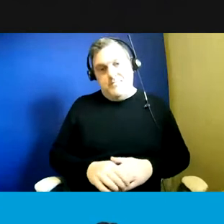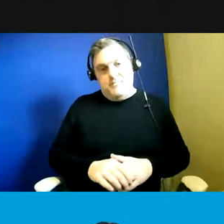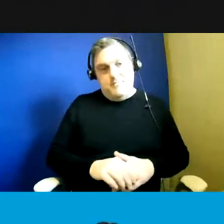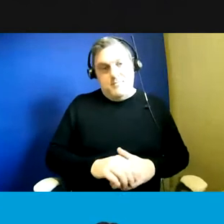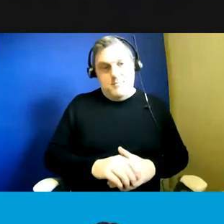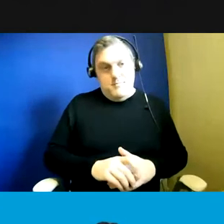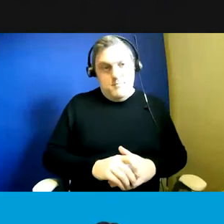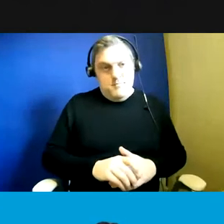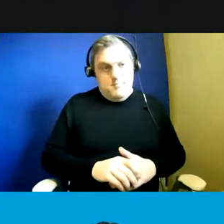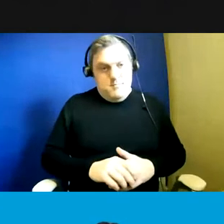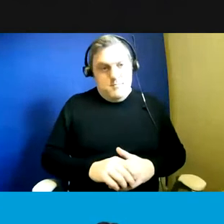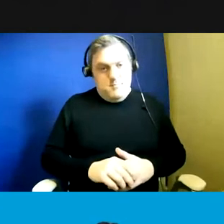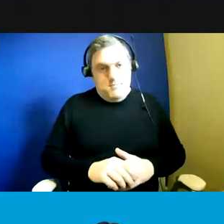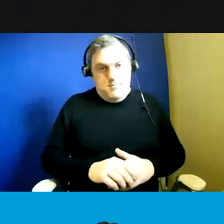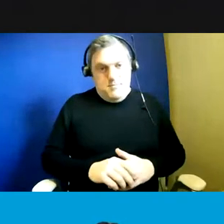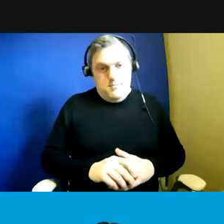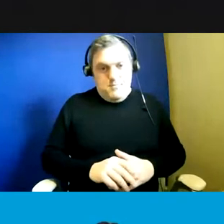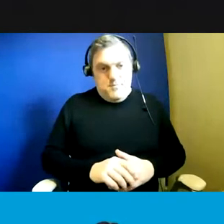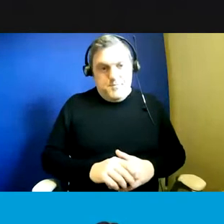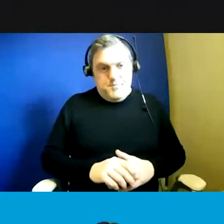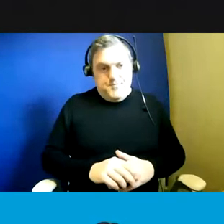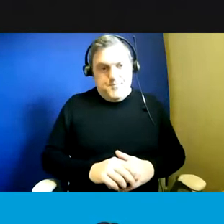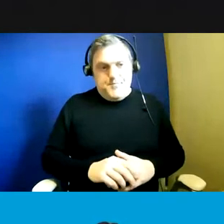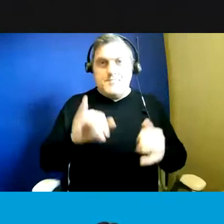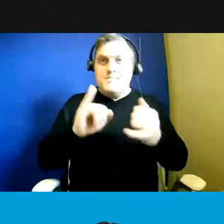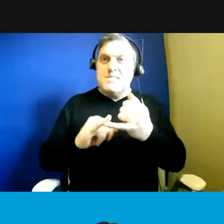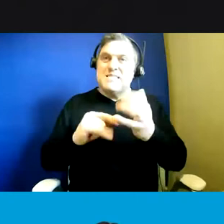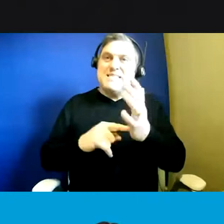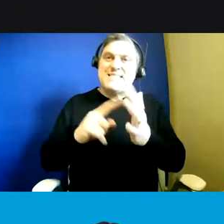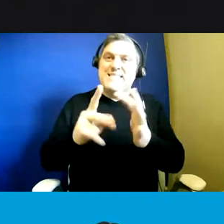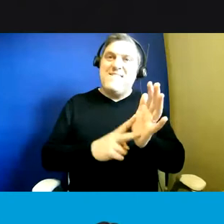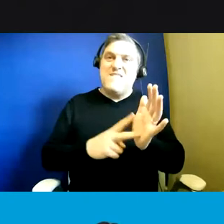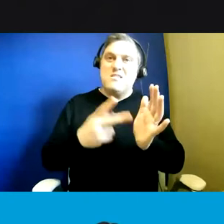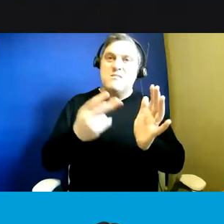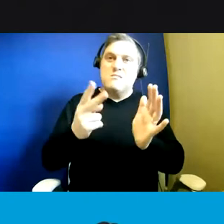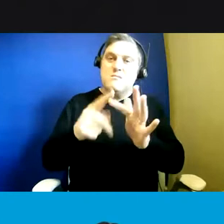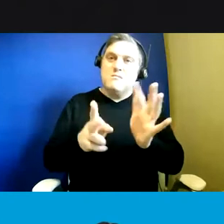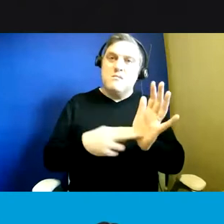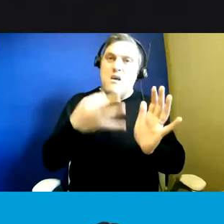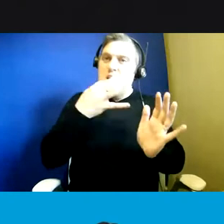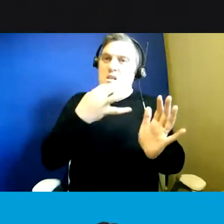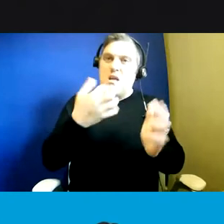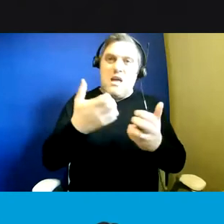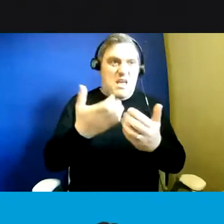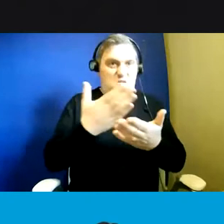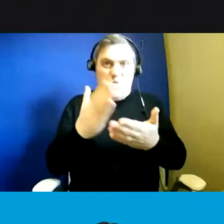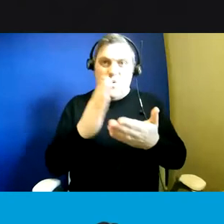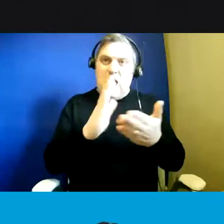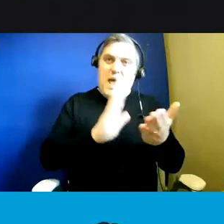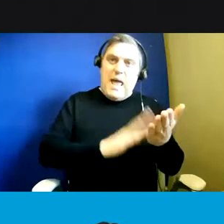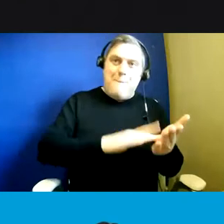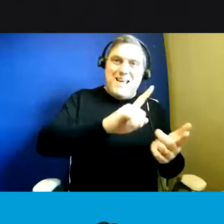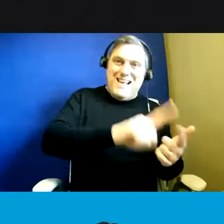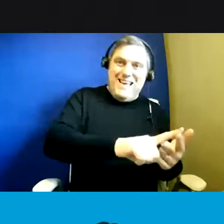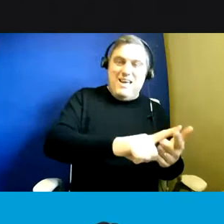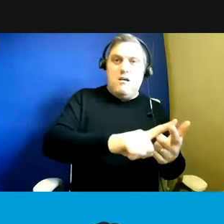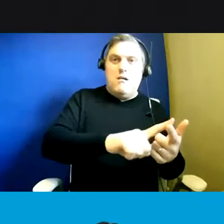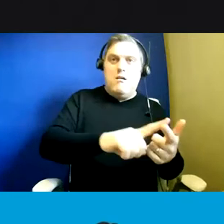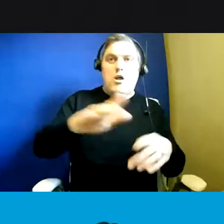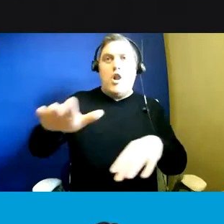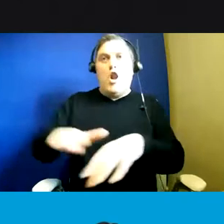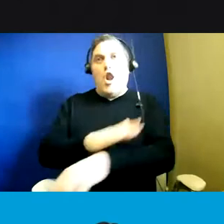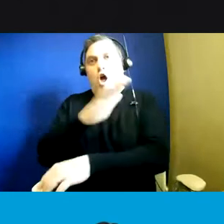Thank you very much. And Stephen's asked, how do you differentiate between ME and long COVID?